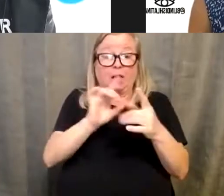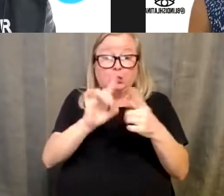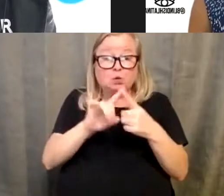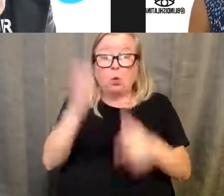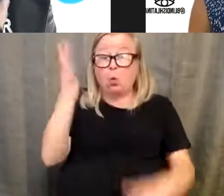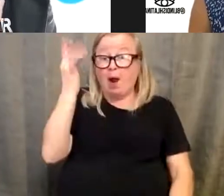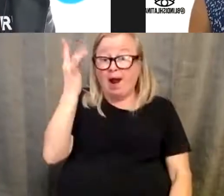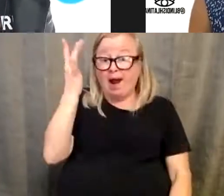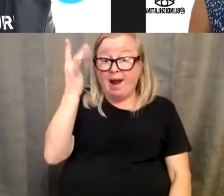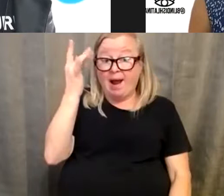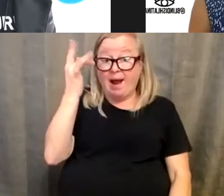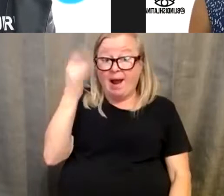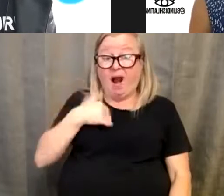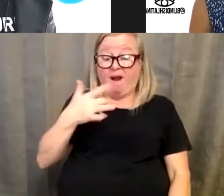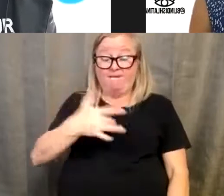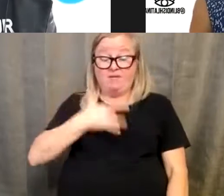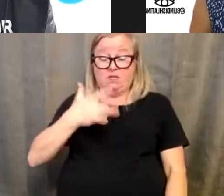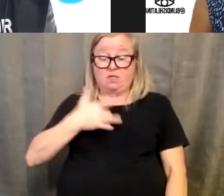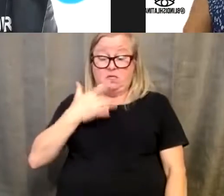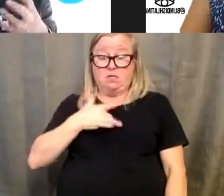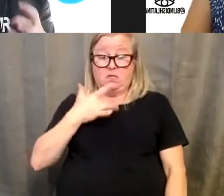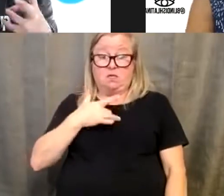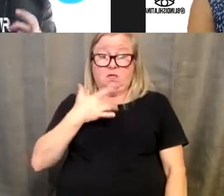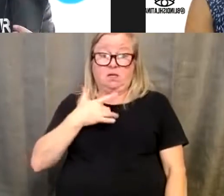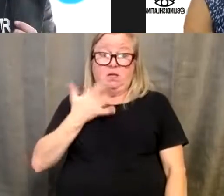why I feel a lot of